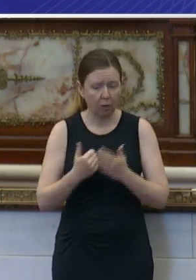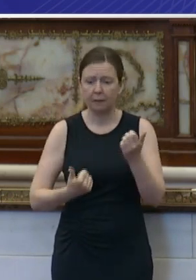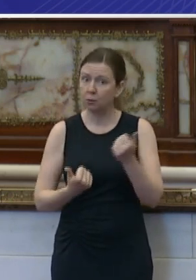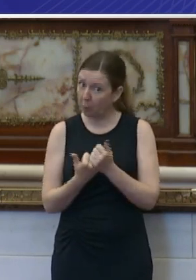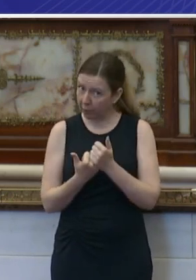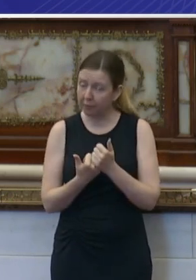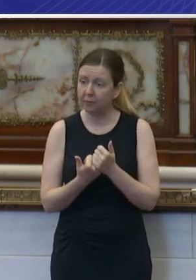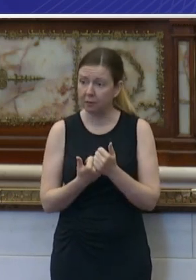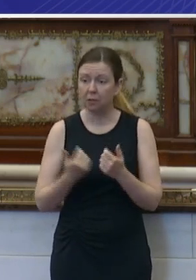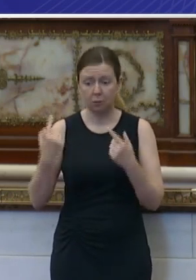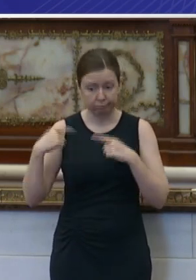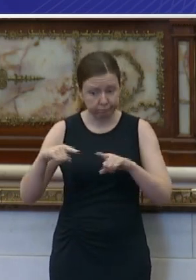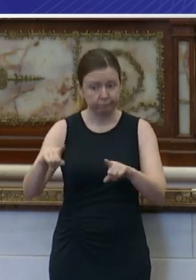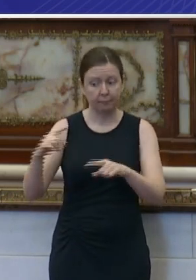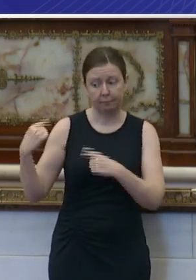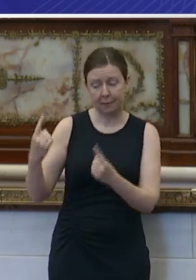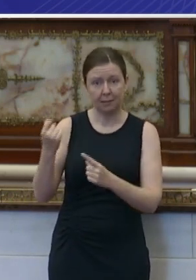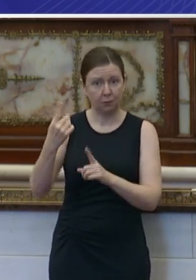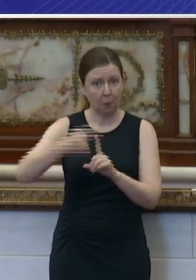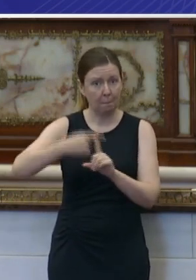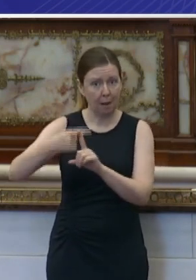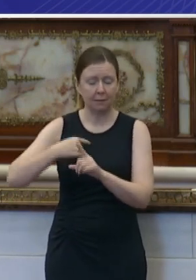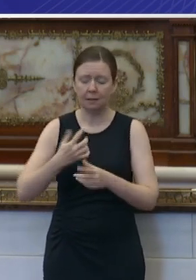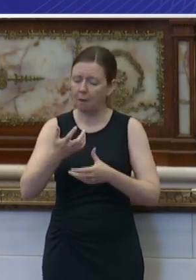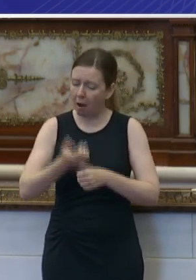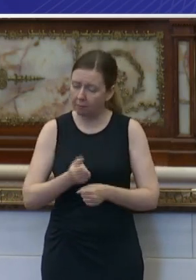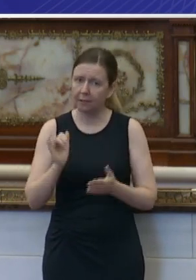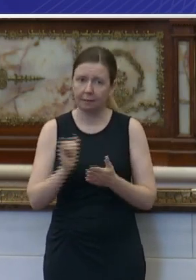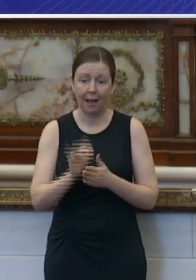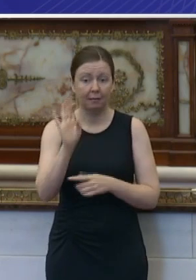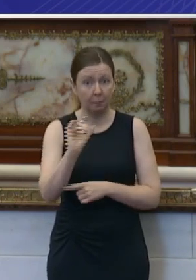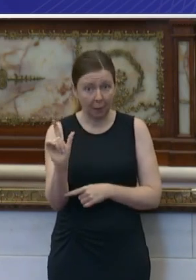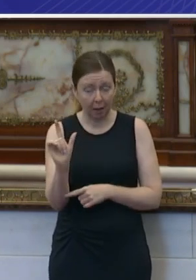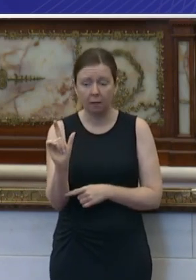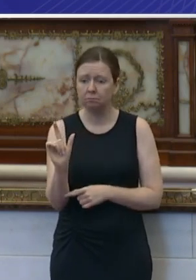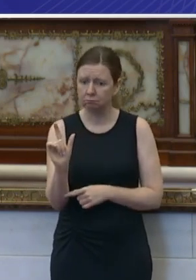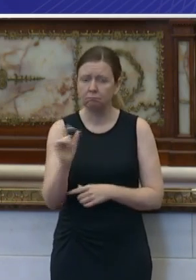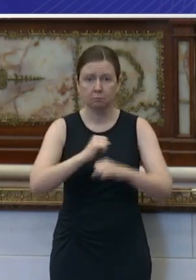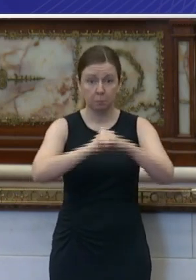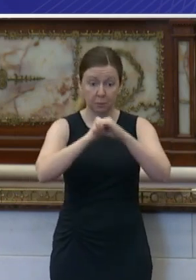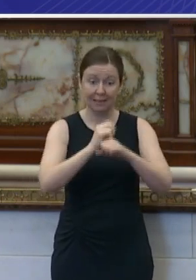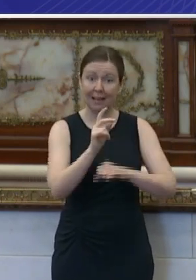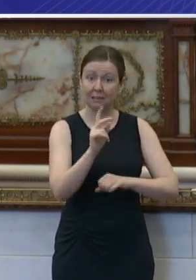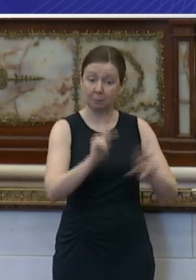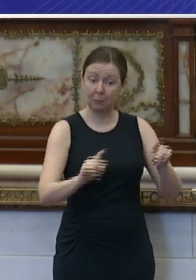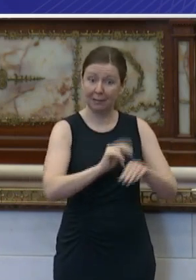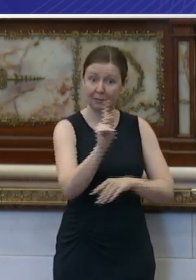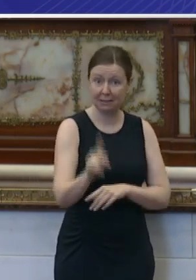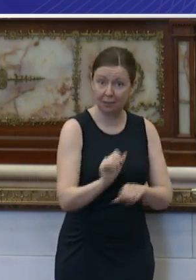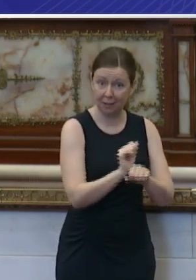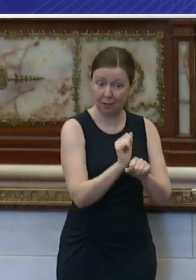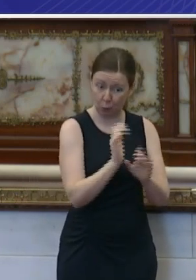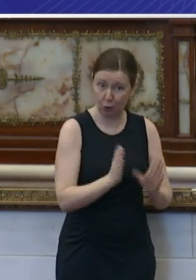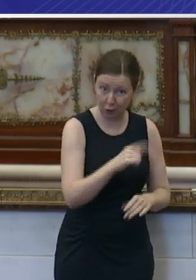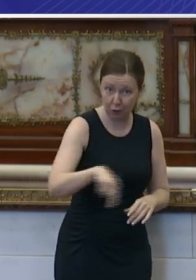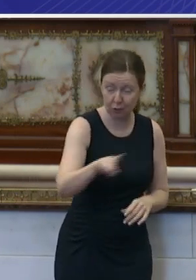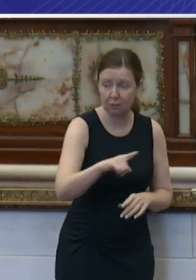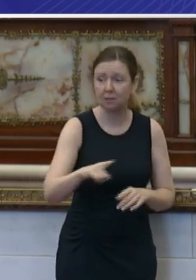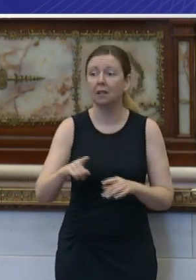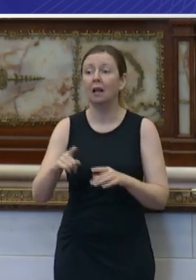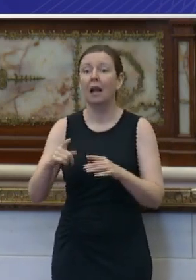supportive throughout the past few months, and I'm confident that this bill not only protects Philly workers and to keep